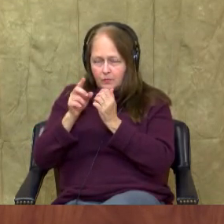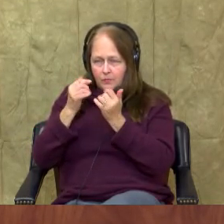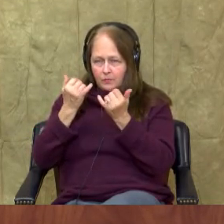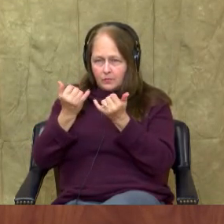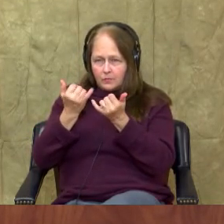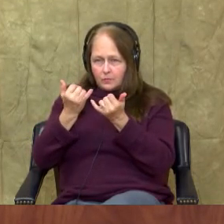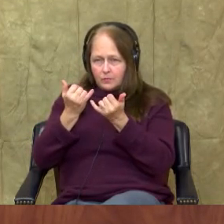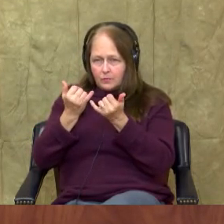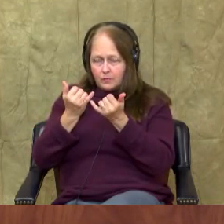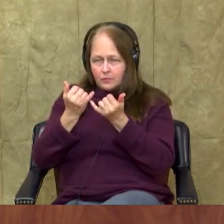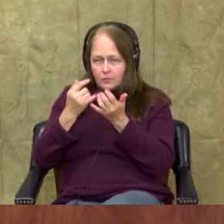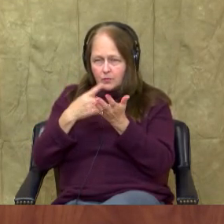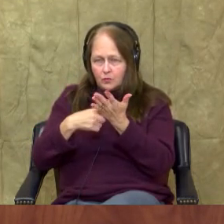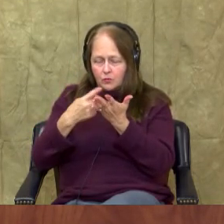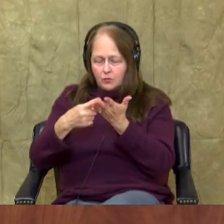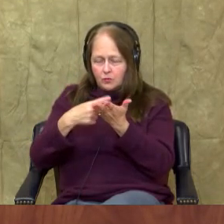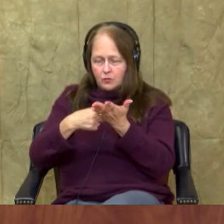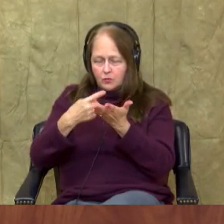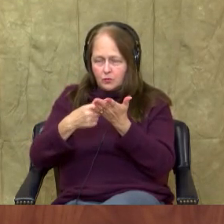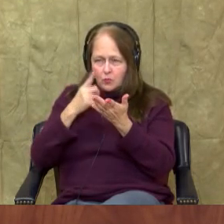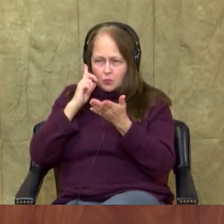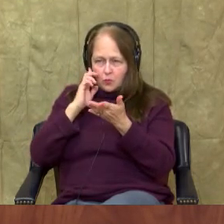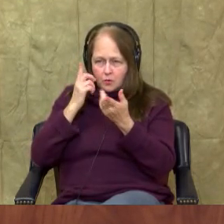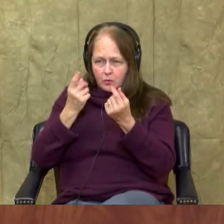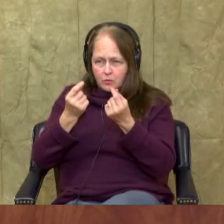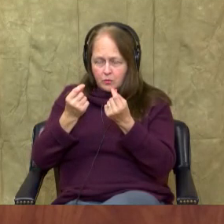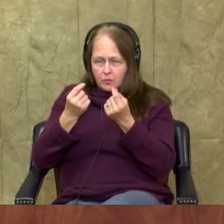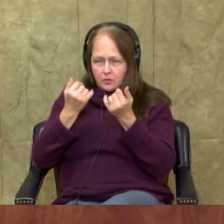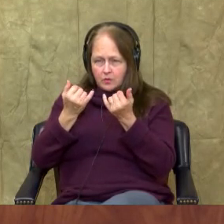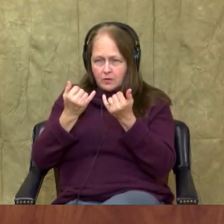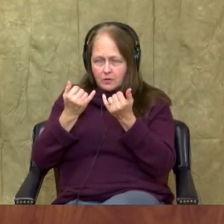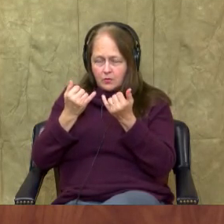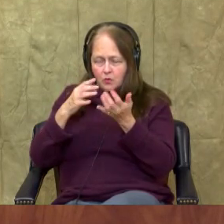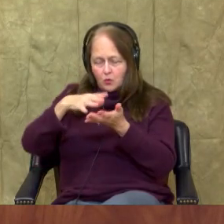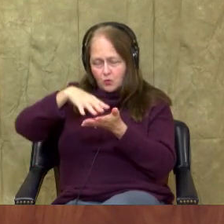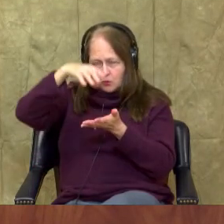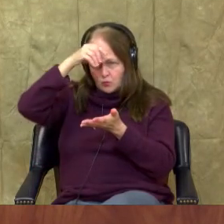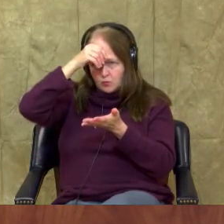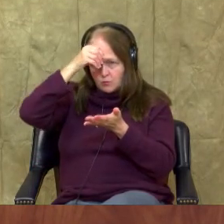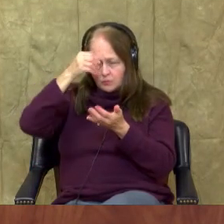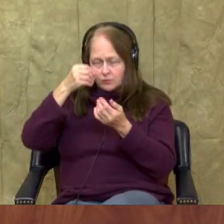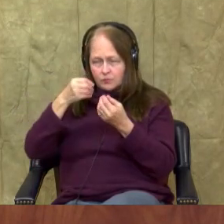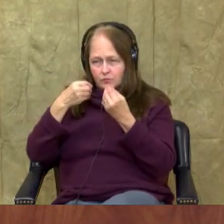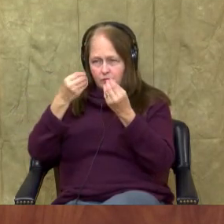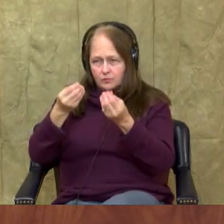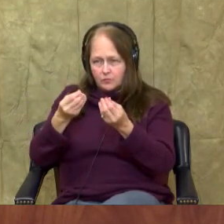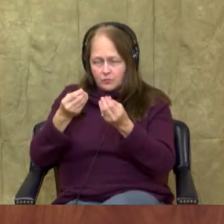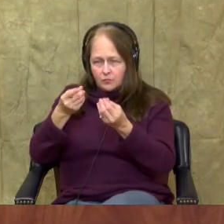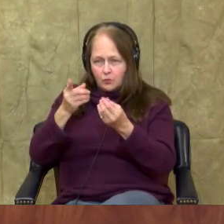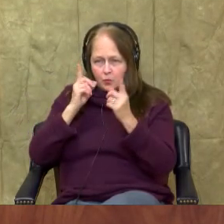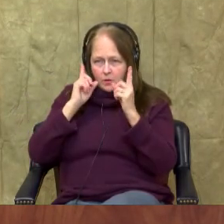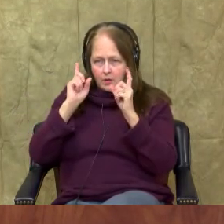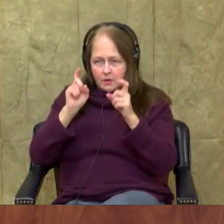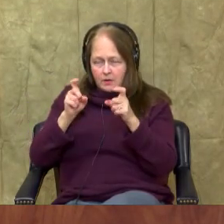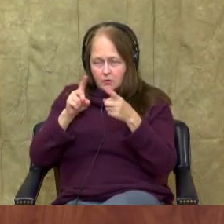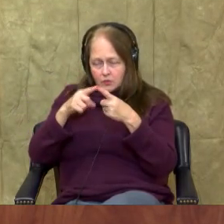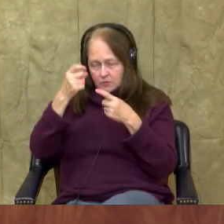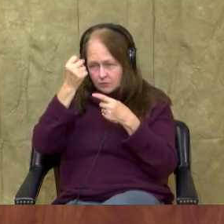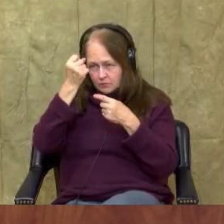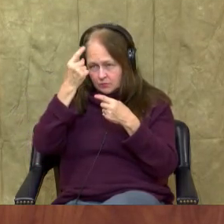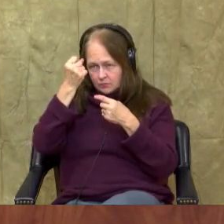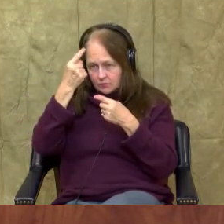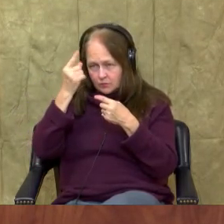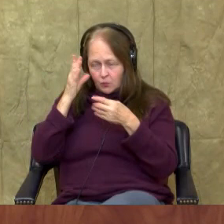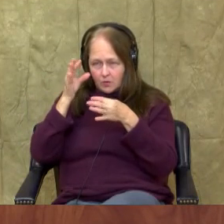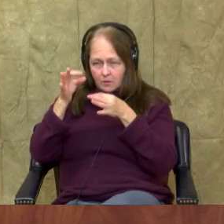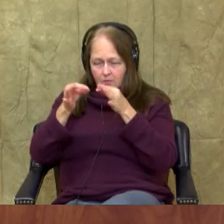Now, we've discussed our strategies, and it's time for us to put this into practice. Here's what you need to understand. I'm going to